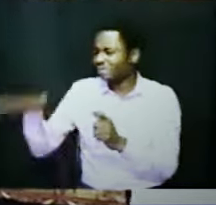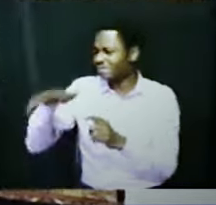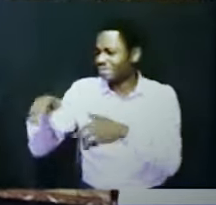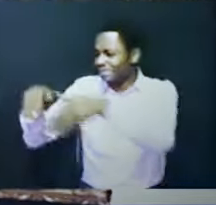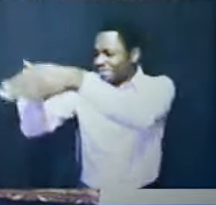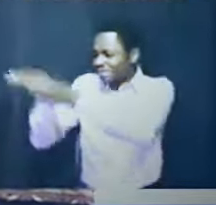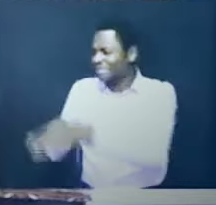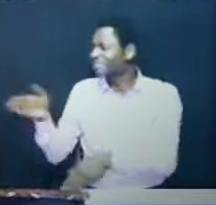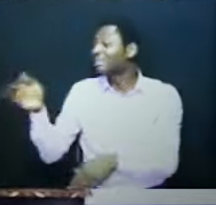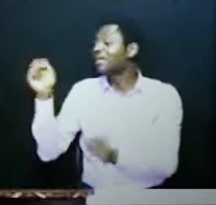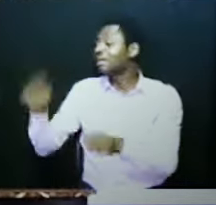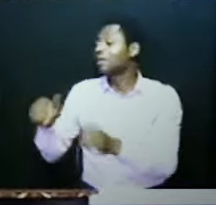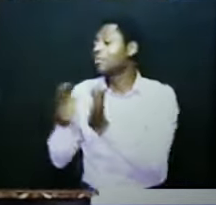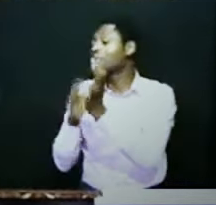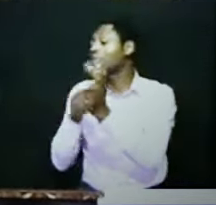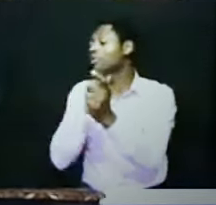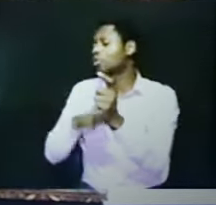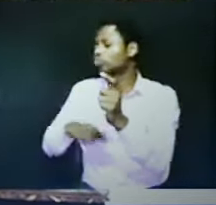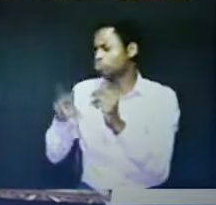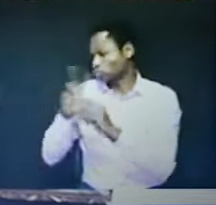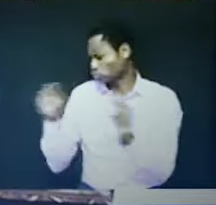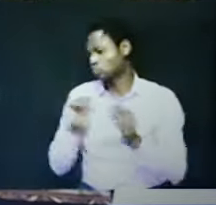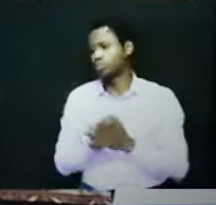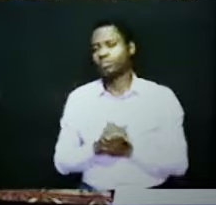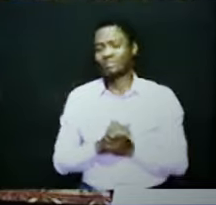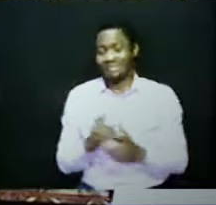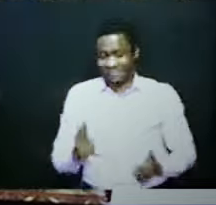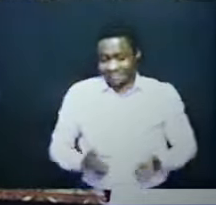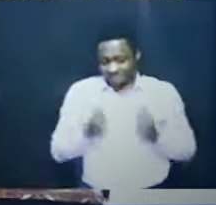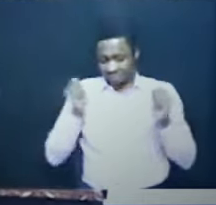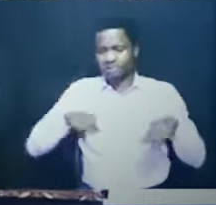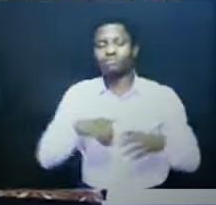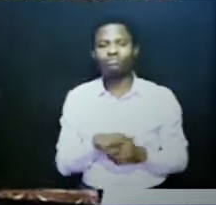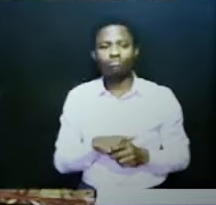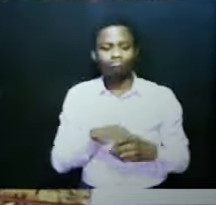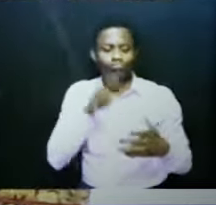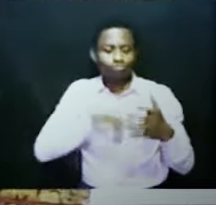silence. Ecclesiastes chapter 9, verse 10, please.